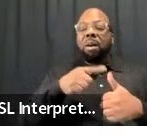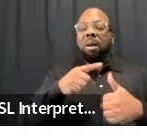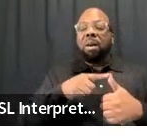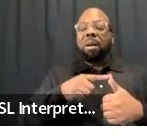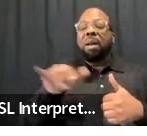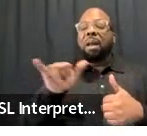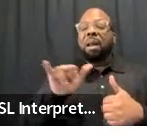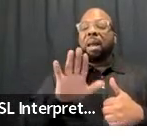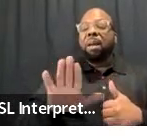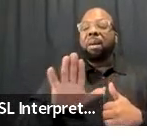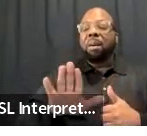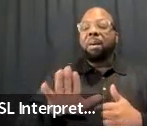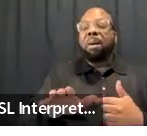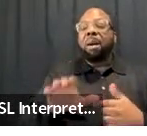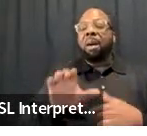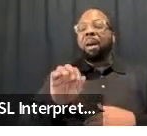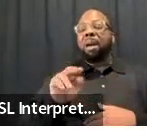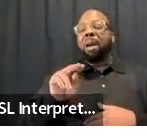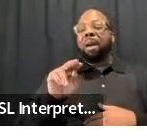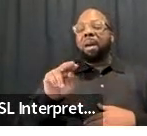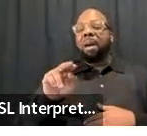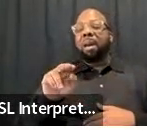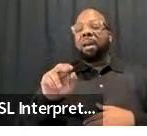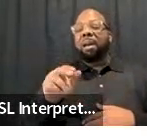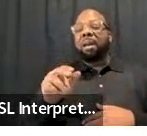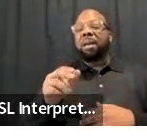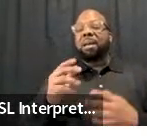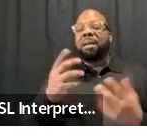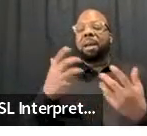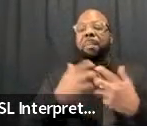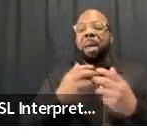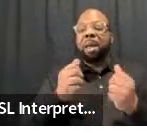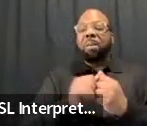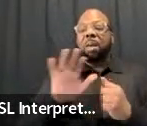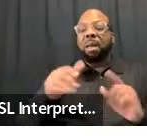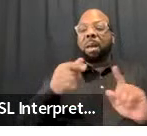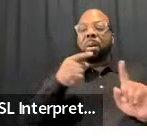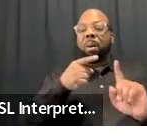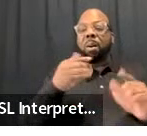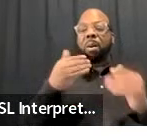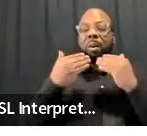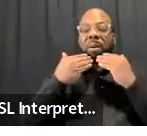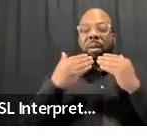yours, and Con Ed is aligned on that goal. Thank you. Thank you.